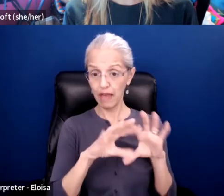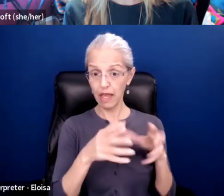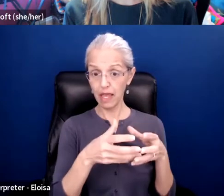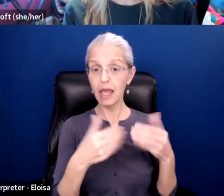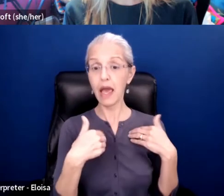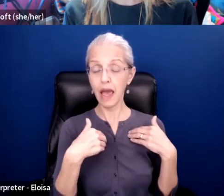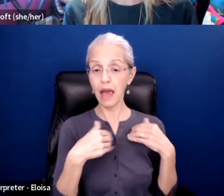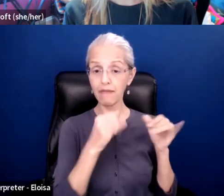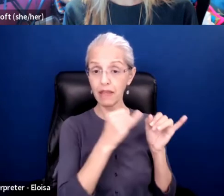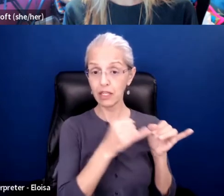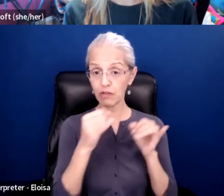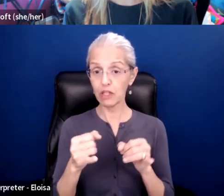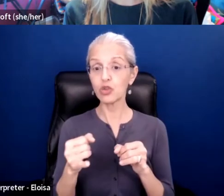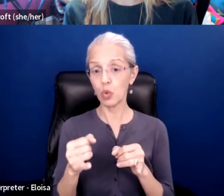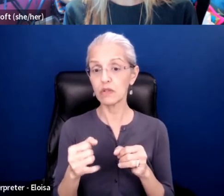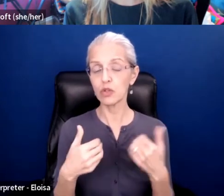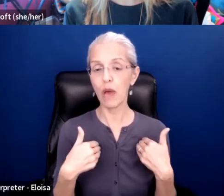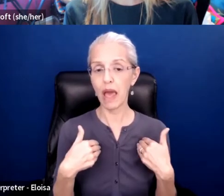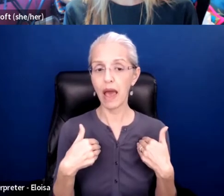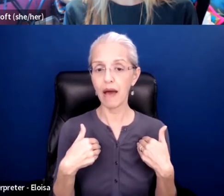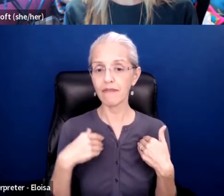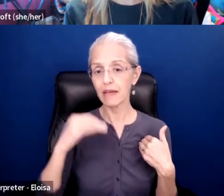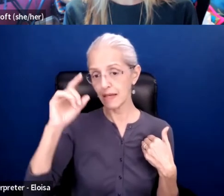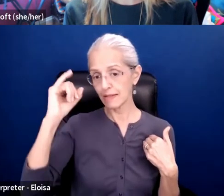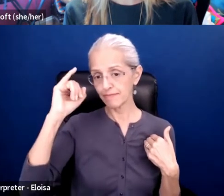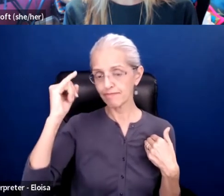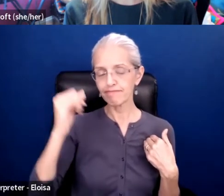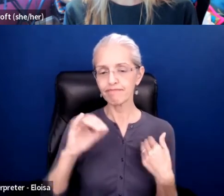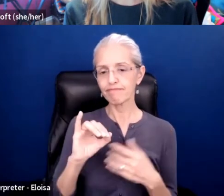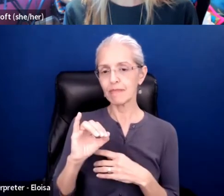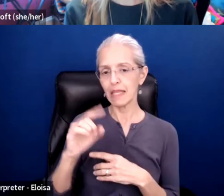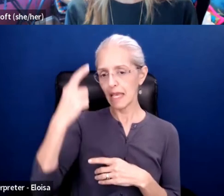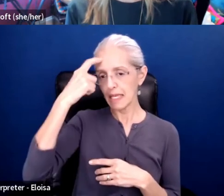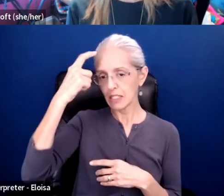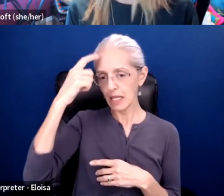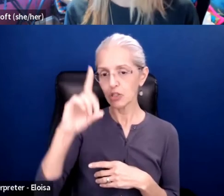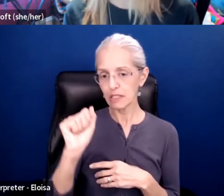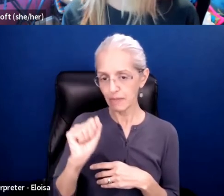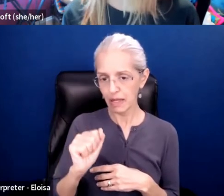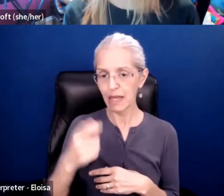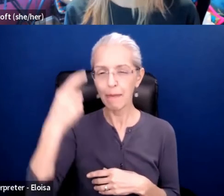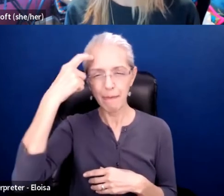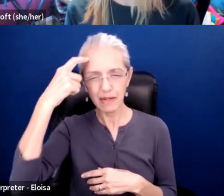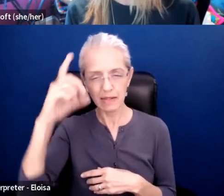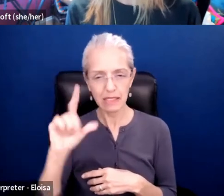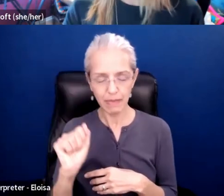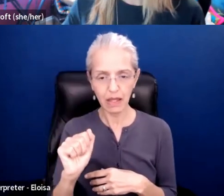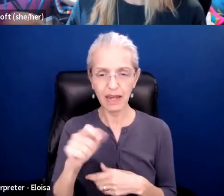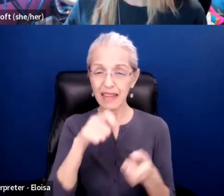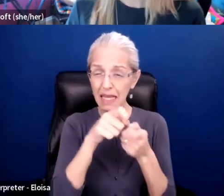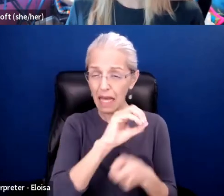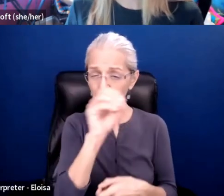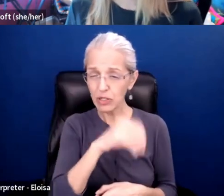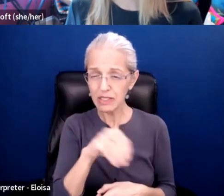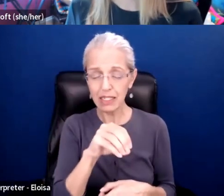individuals who do have intellectual and developmental disabilities. The exact percentage, there is a